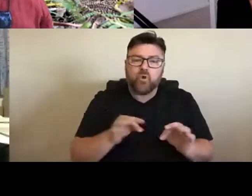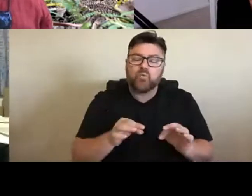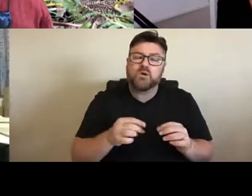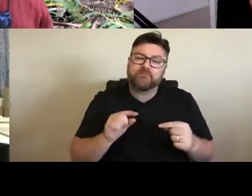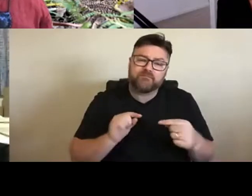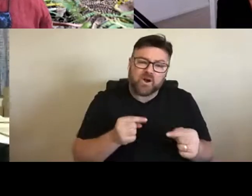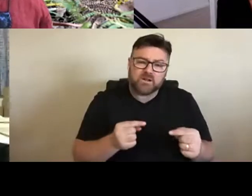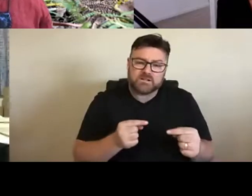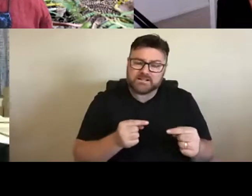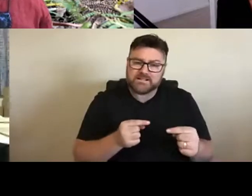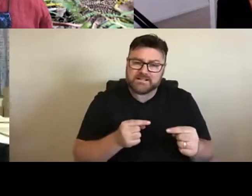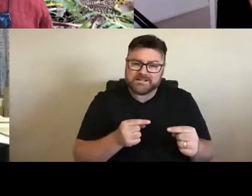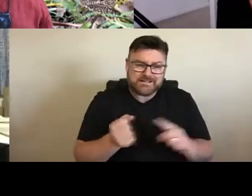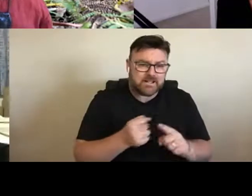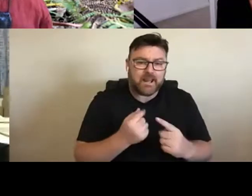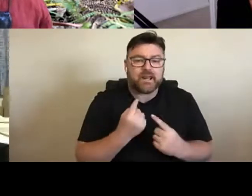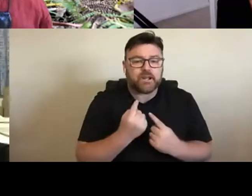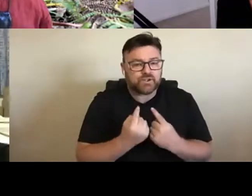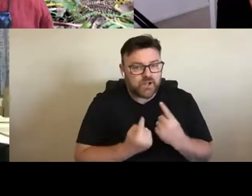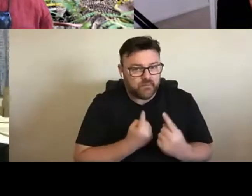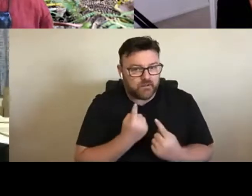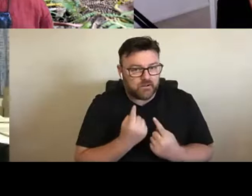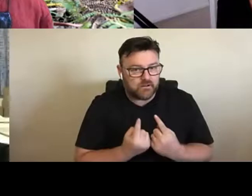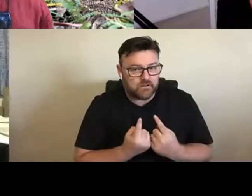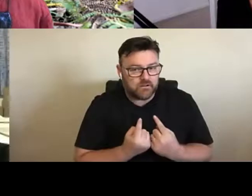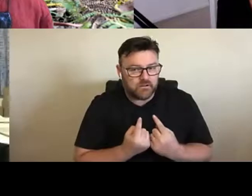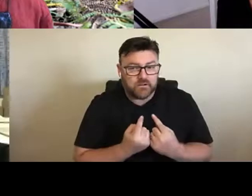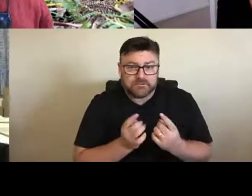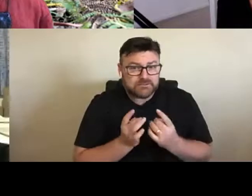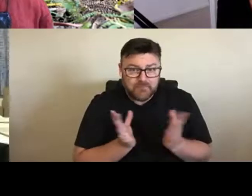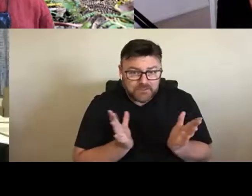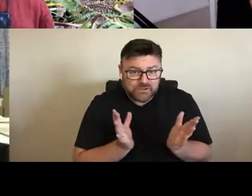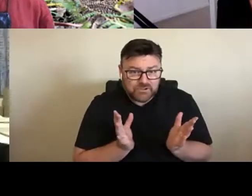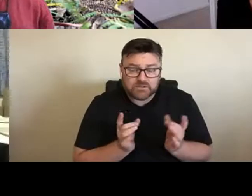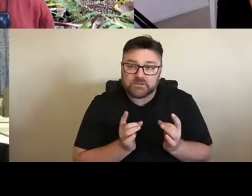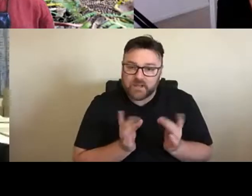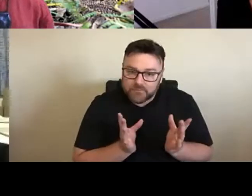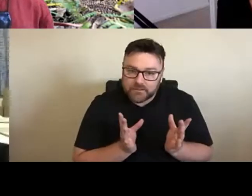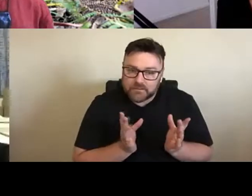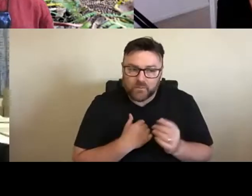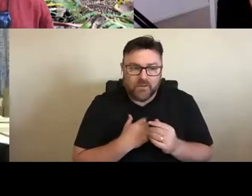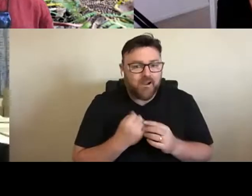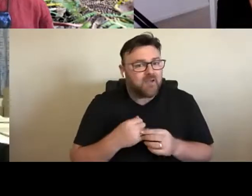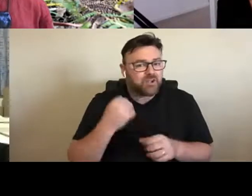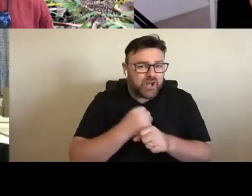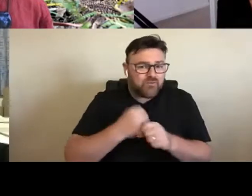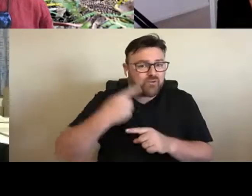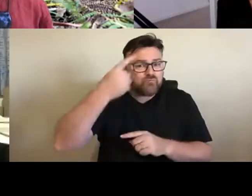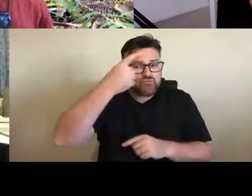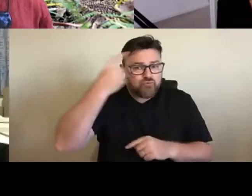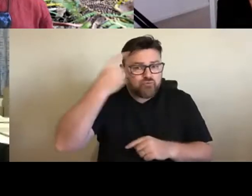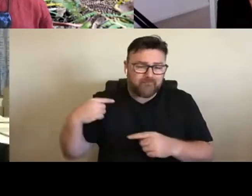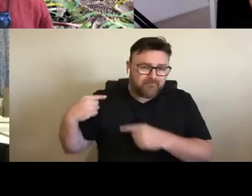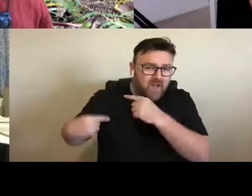is terribly damaging to everyone, and the transgenerational trauma, we live through it every day. It's